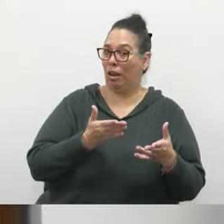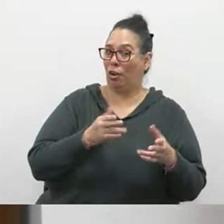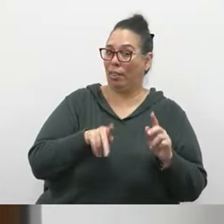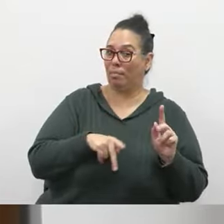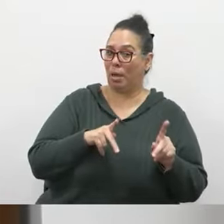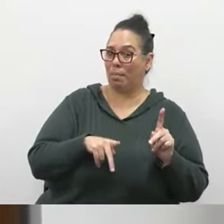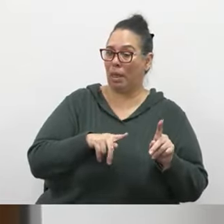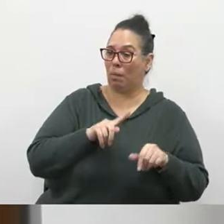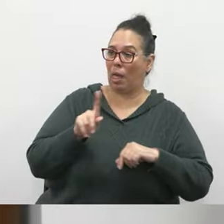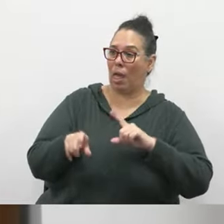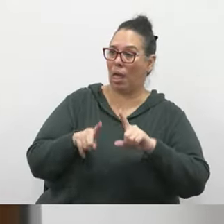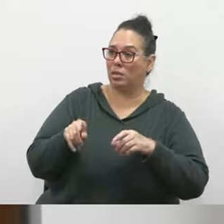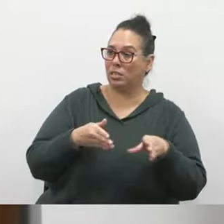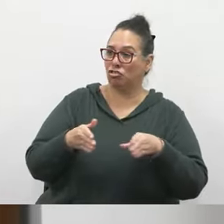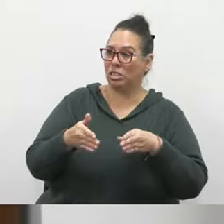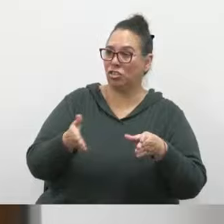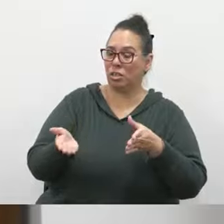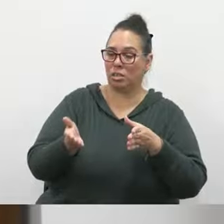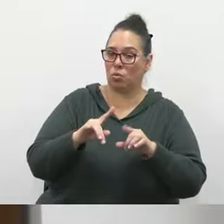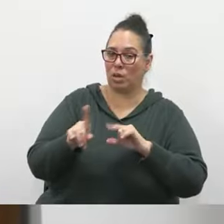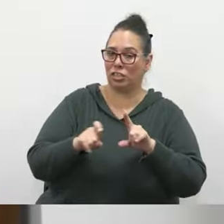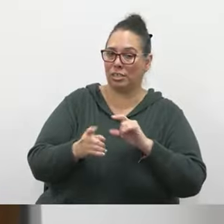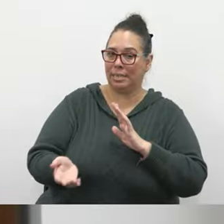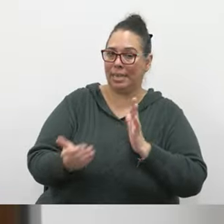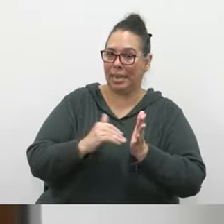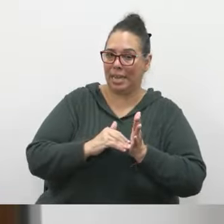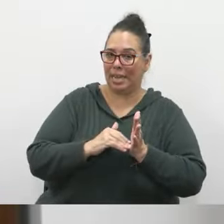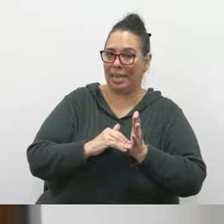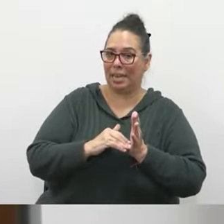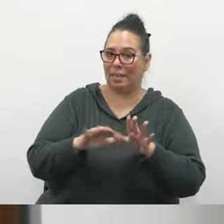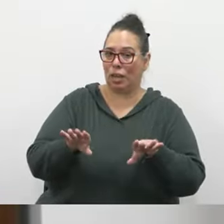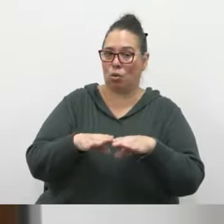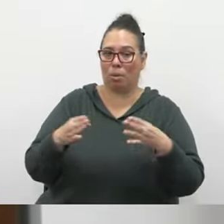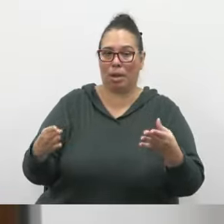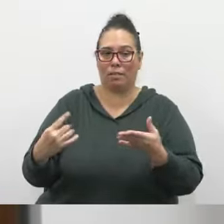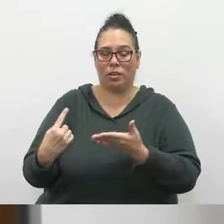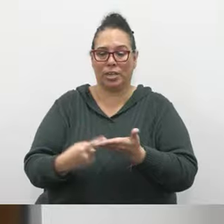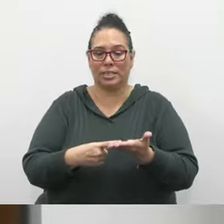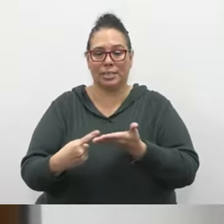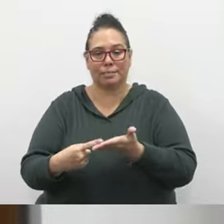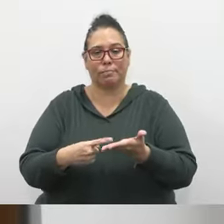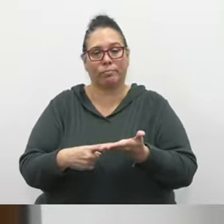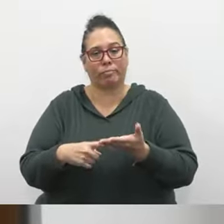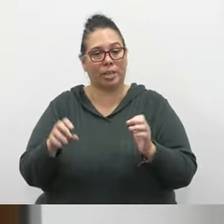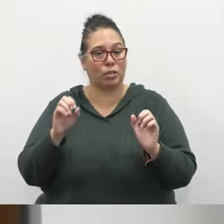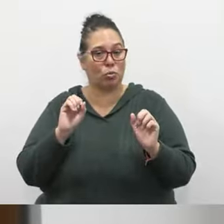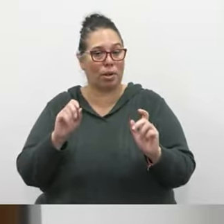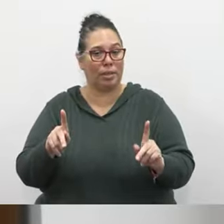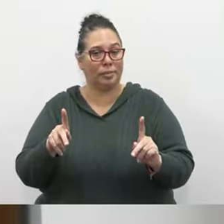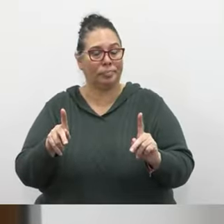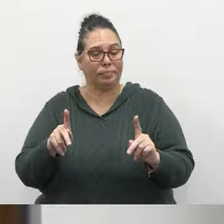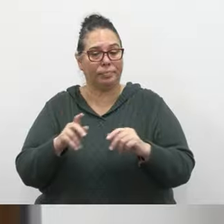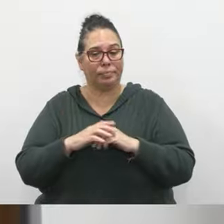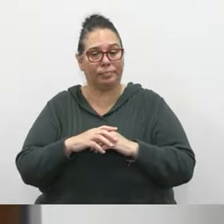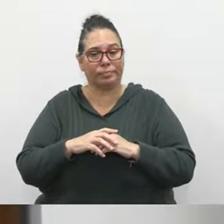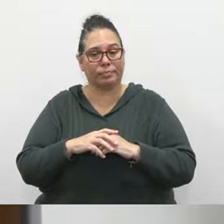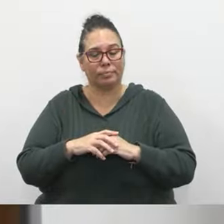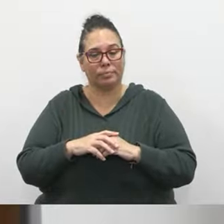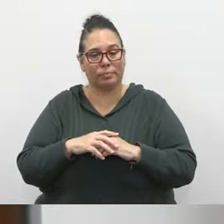can ask those strategic questions again and open that up for discussion. So it's okay that